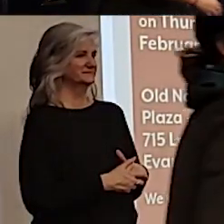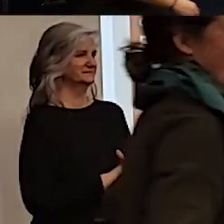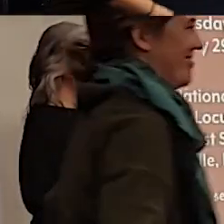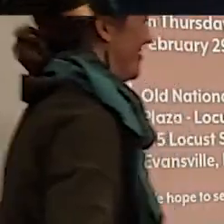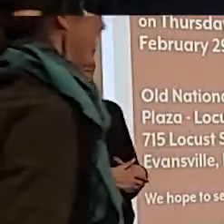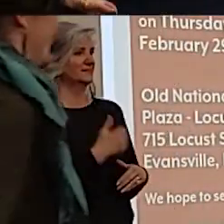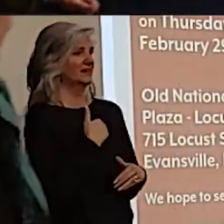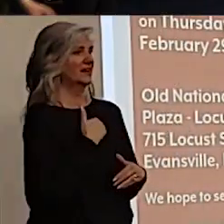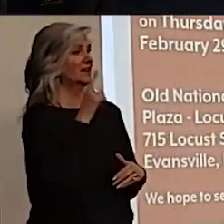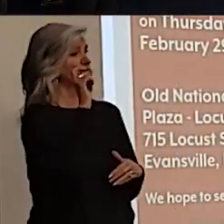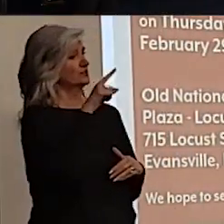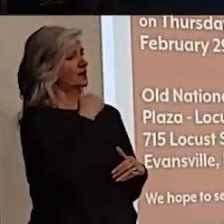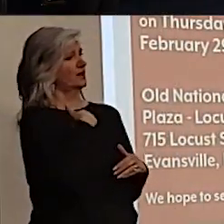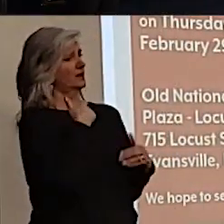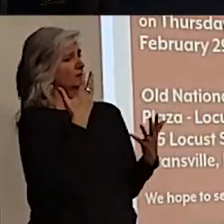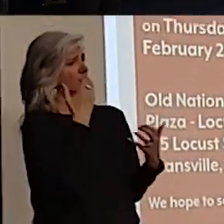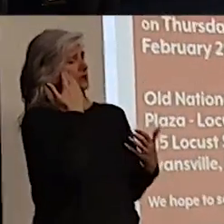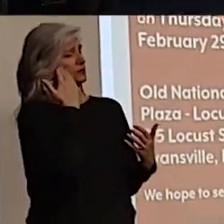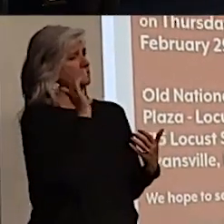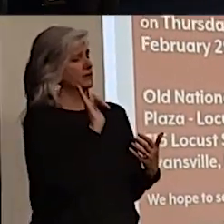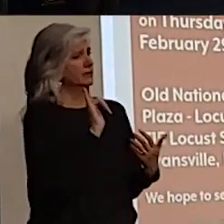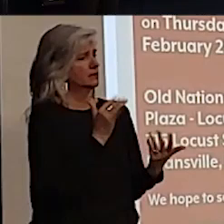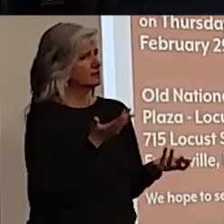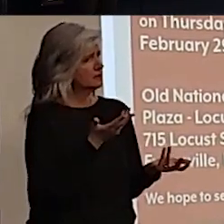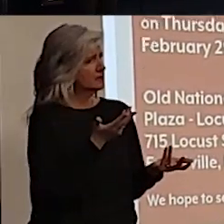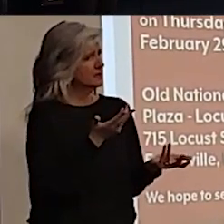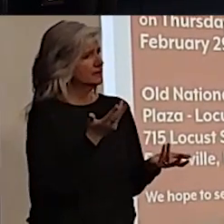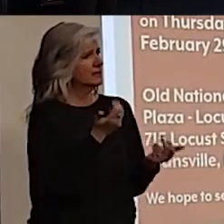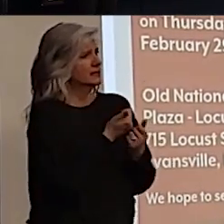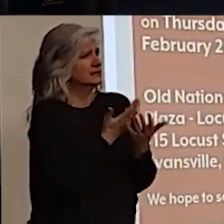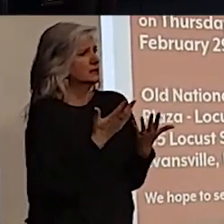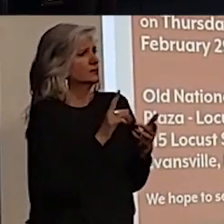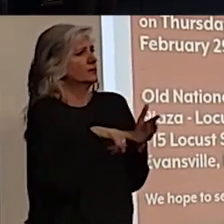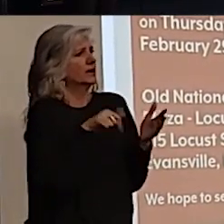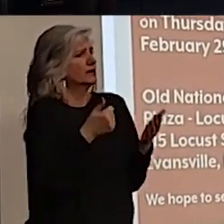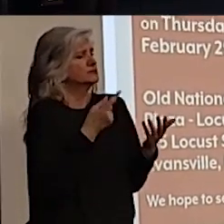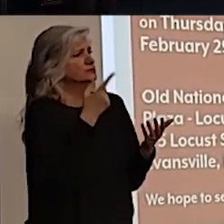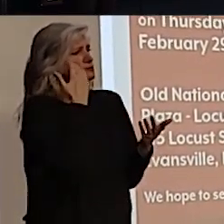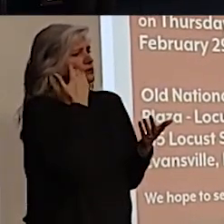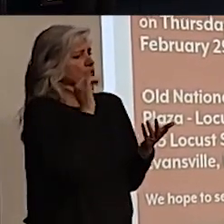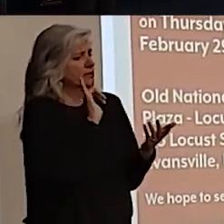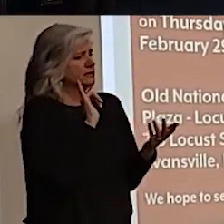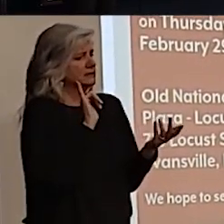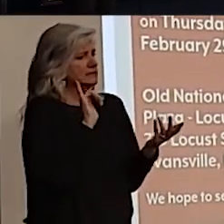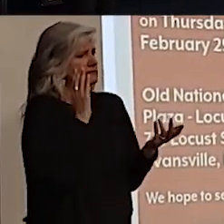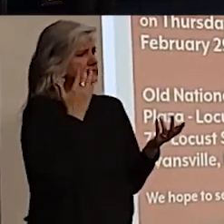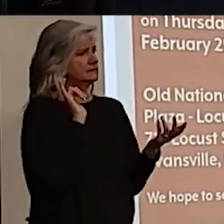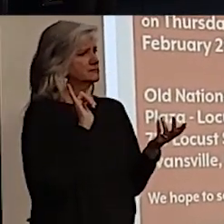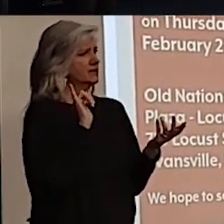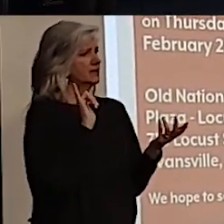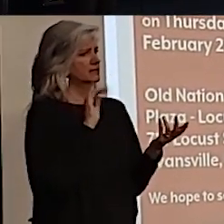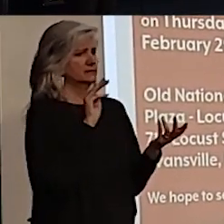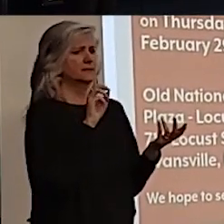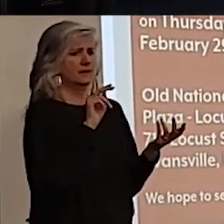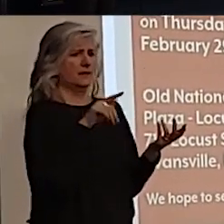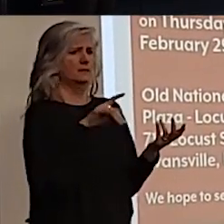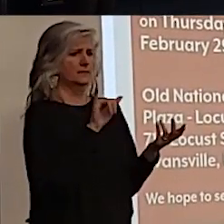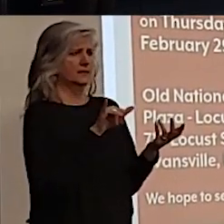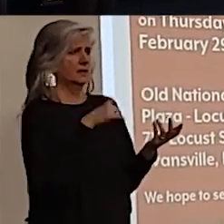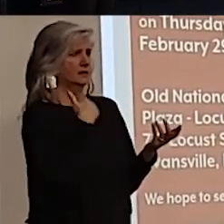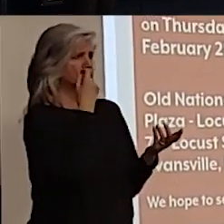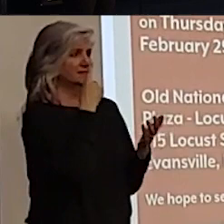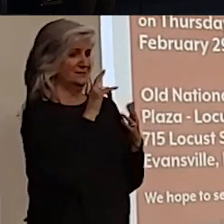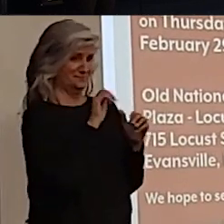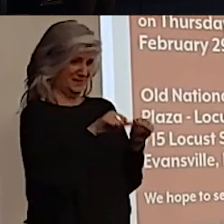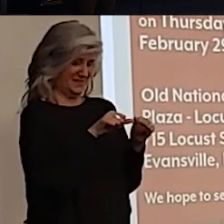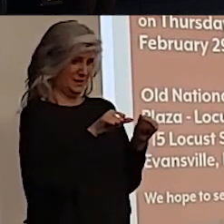I got a question. I was wanting to know, though, like, is there anything, what else, like, you know, it seemed like, it just says a monopoly, but is there any way if they can